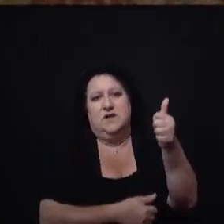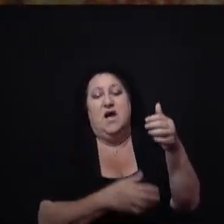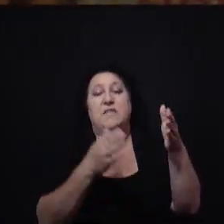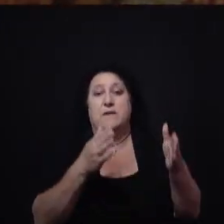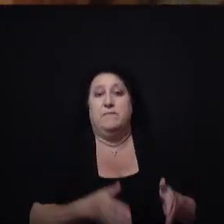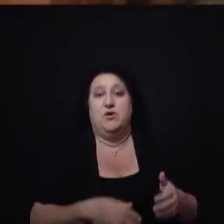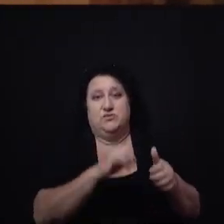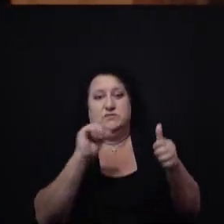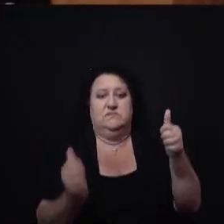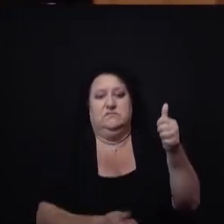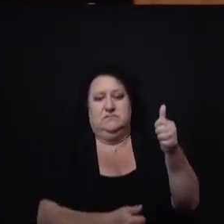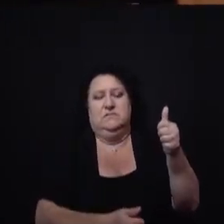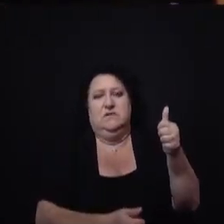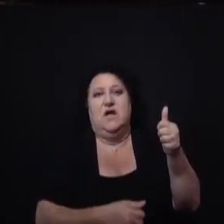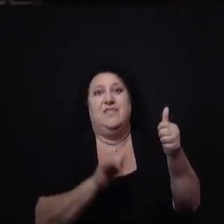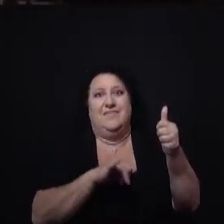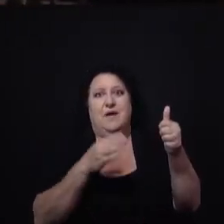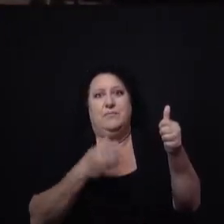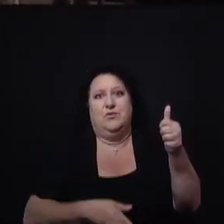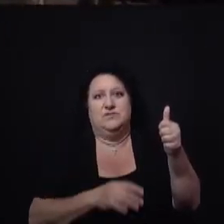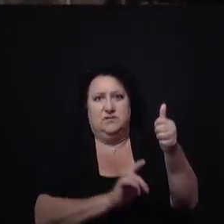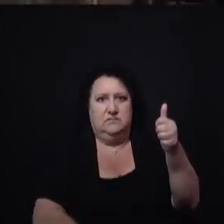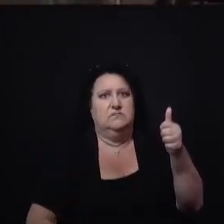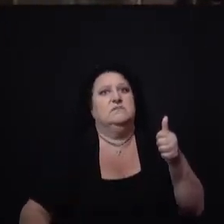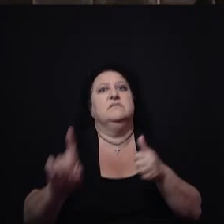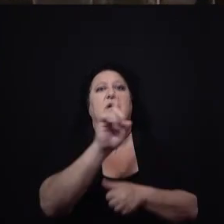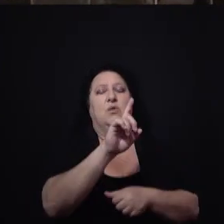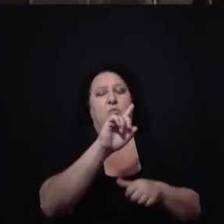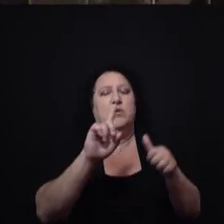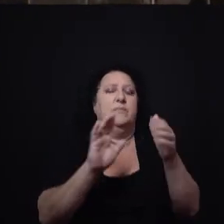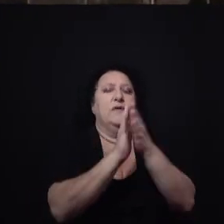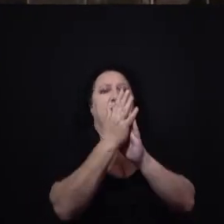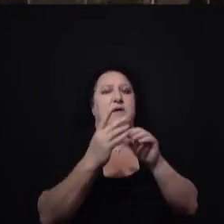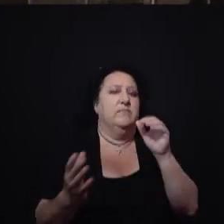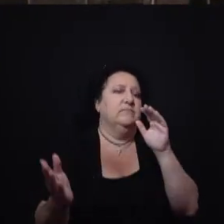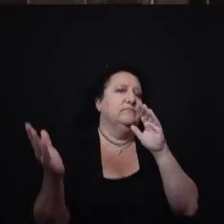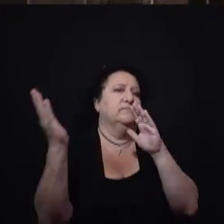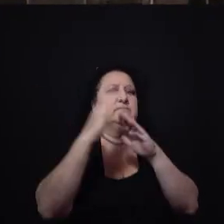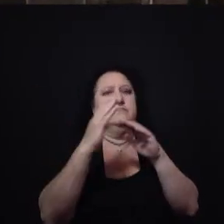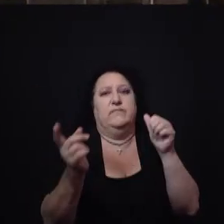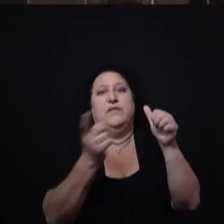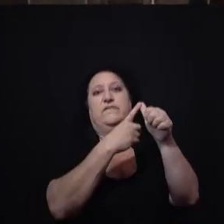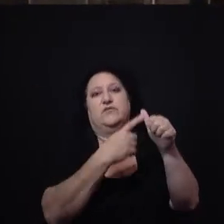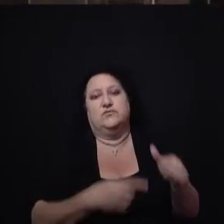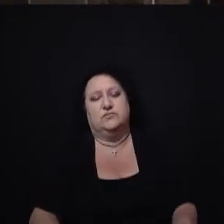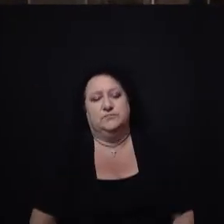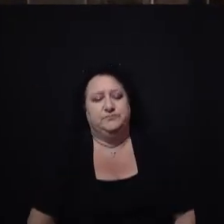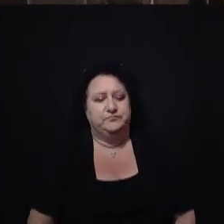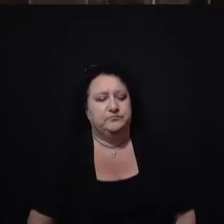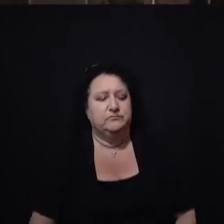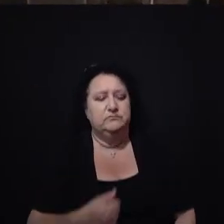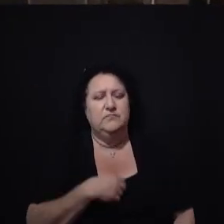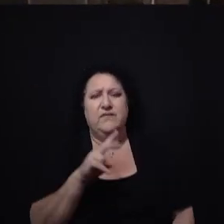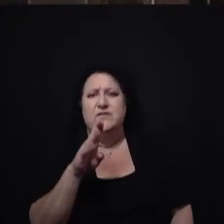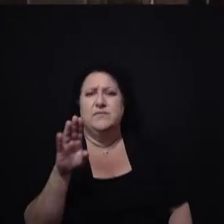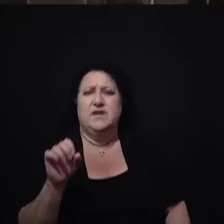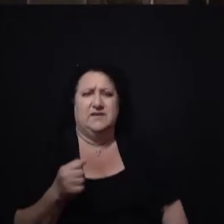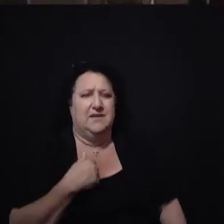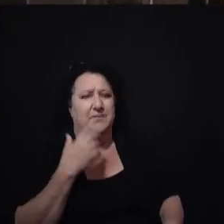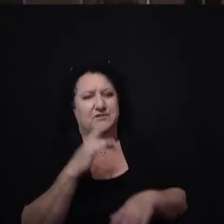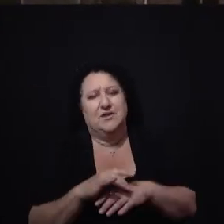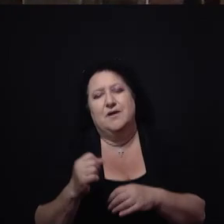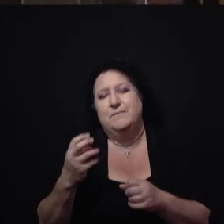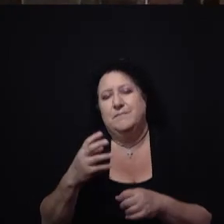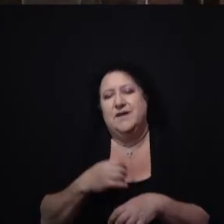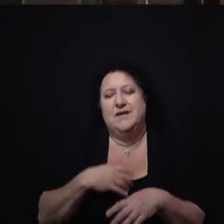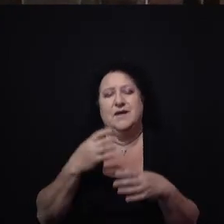This week we'll have VBS. I cannot tell you how passionate I am about VBS, how passionate I am about camps. You know, a lot of pastors just kind of cruise